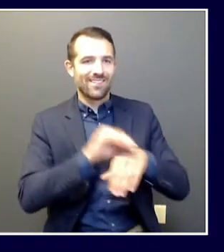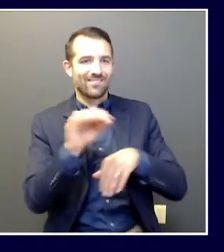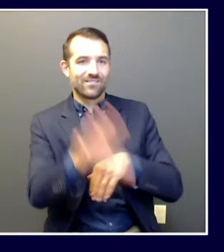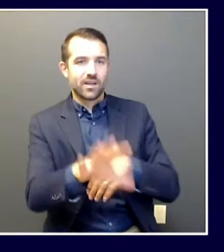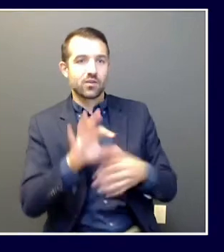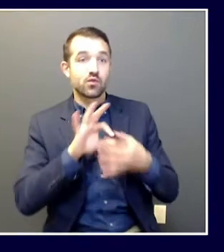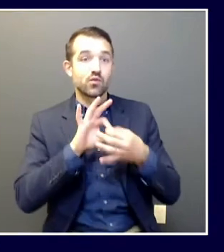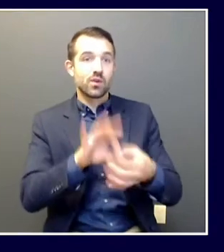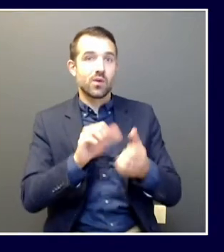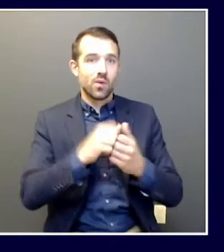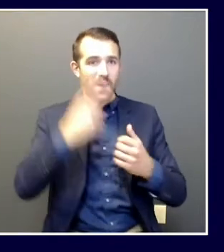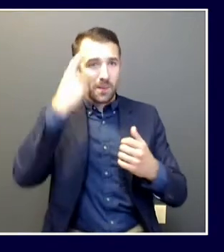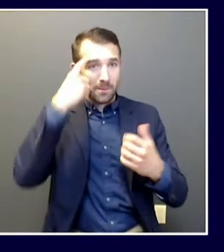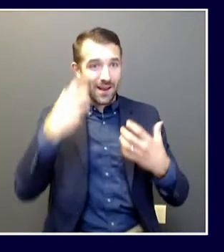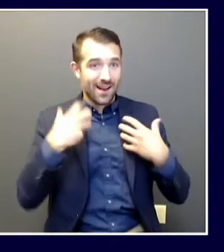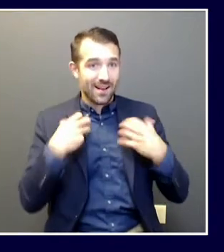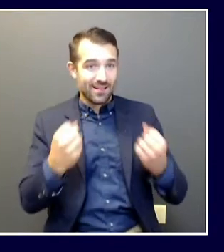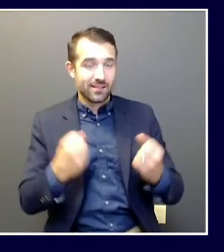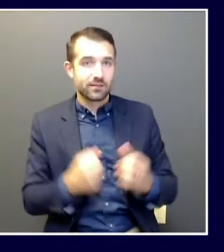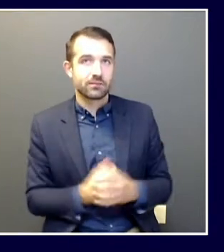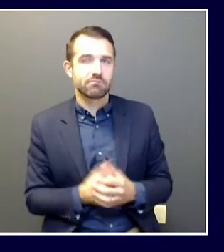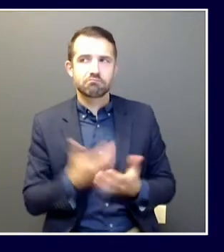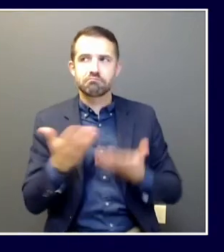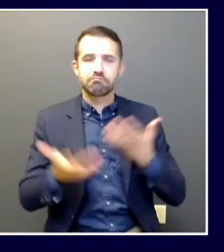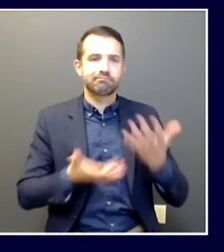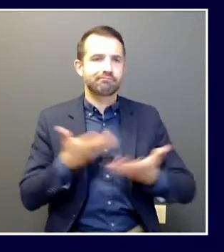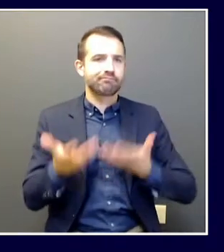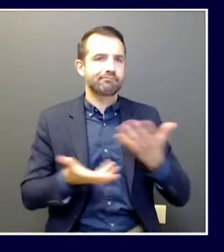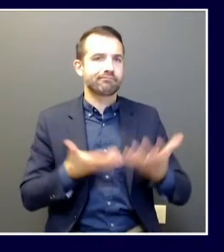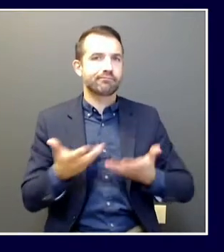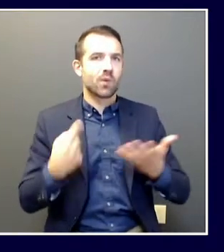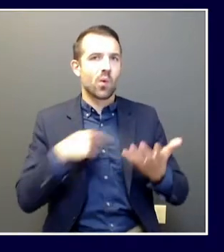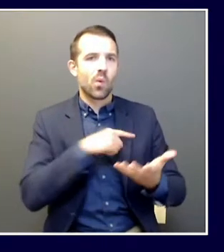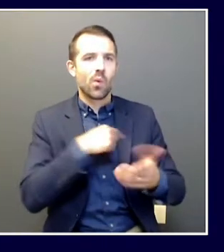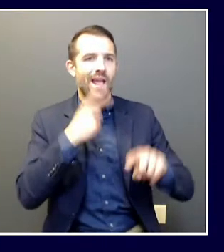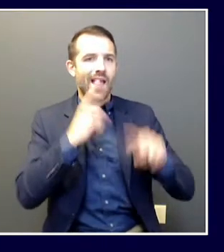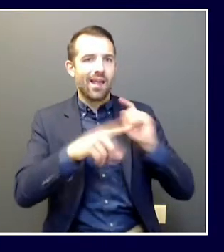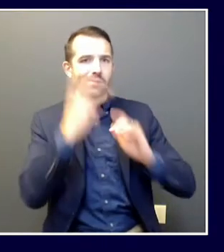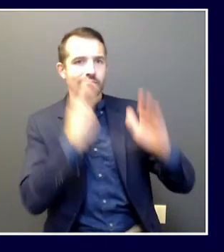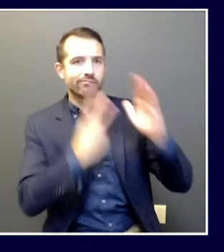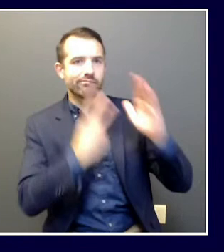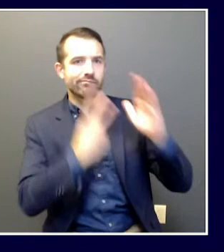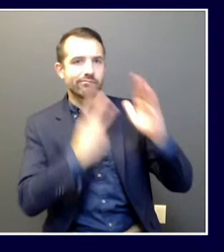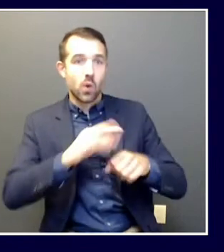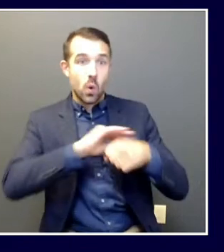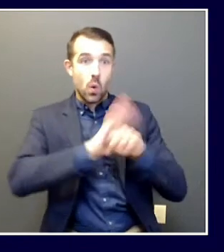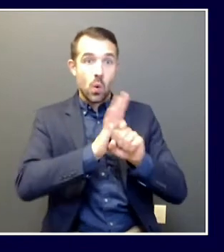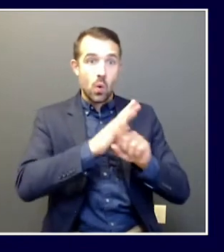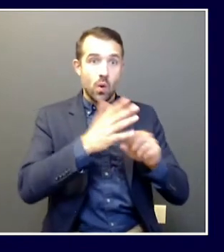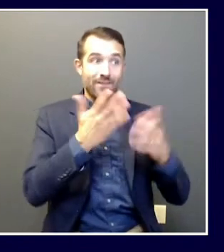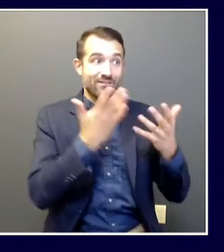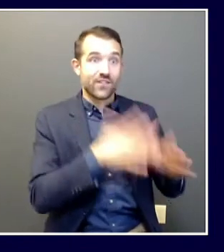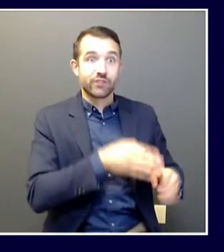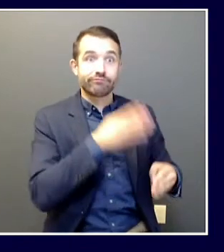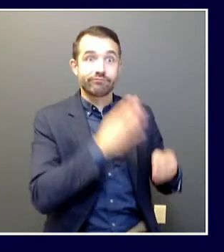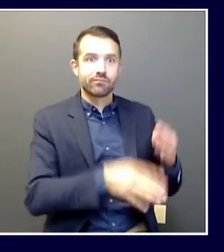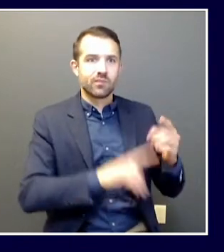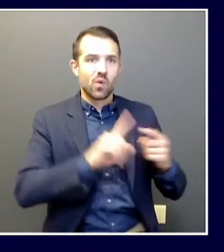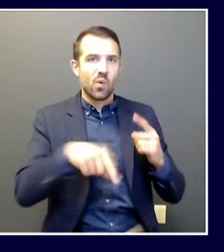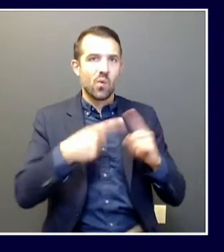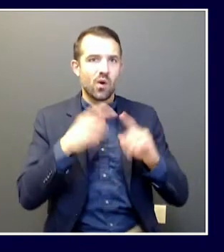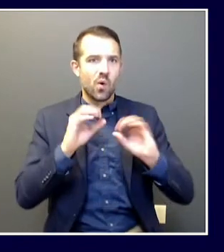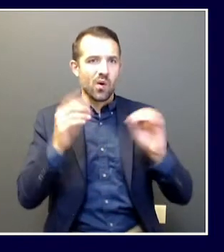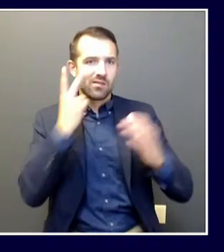our inability to predict the end of the pandemic. It's actually timely that you mentioned that this is the